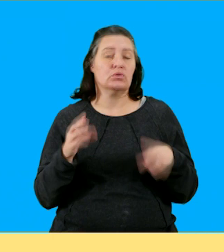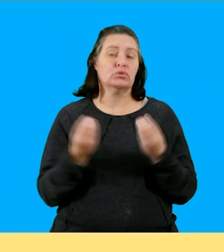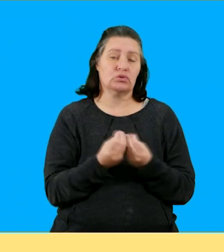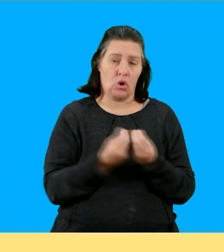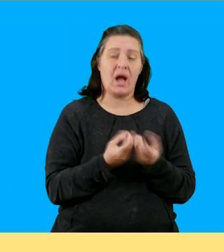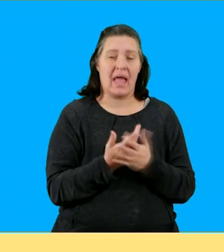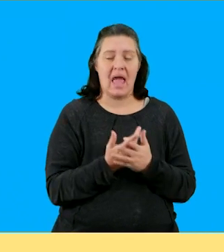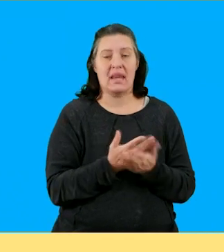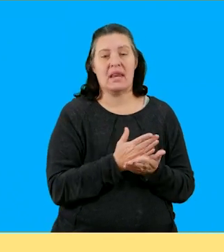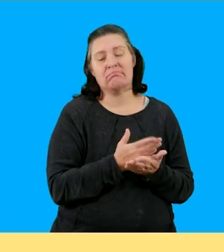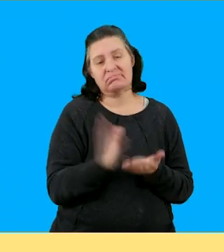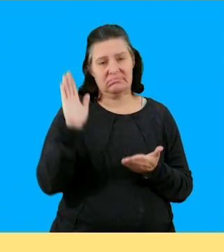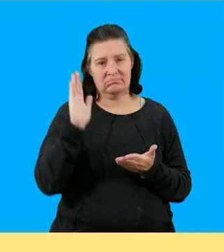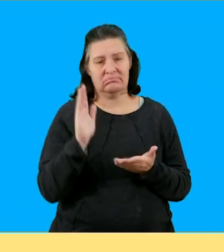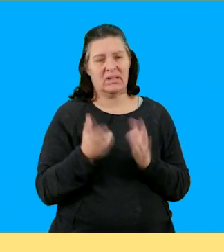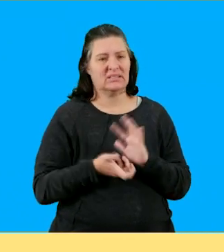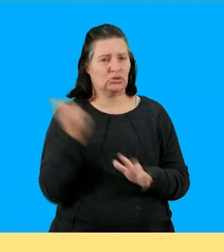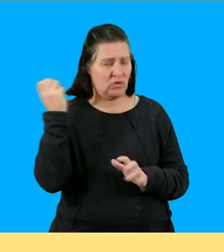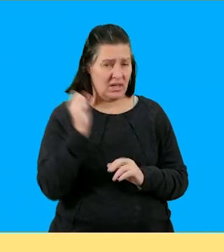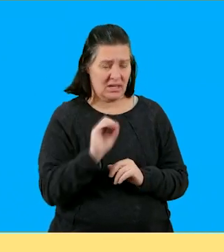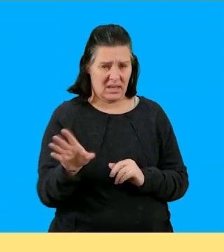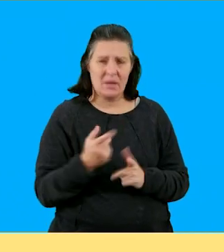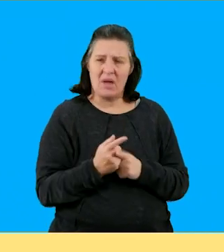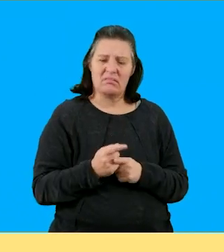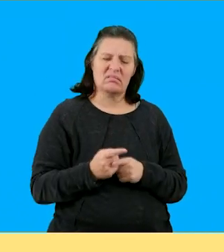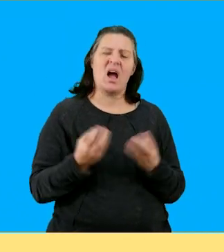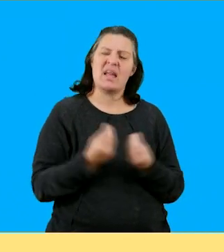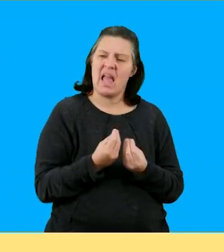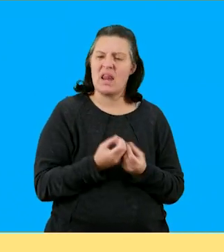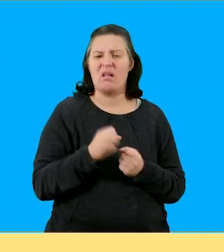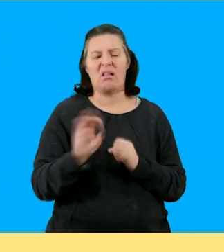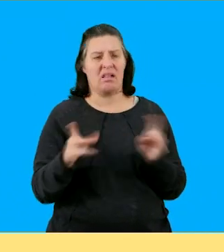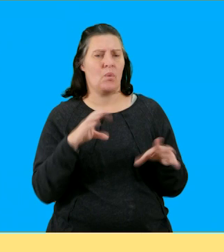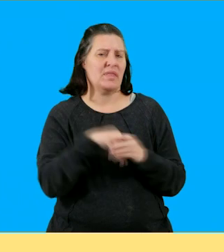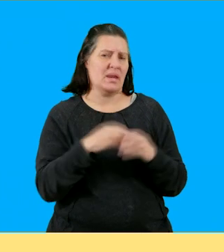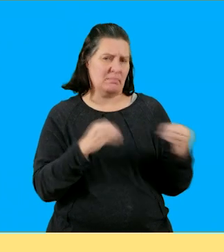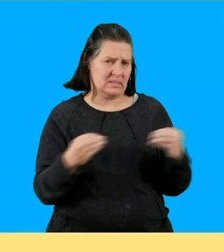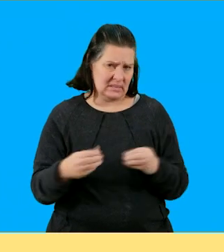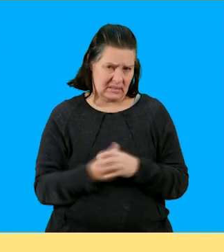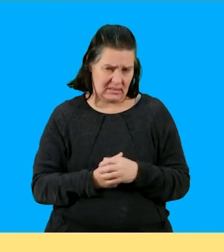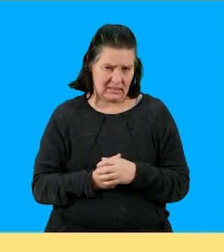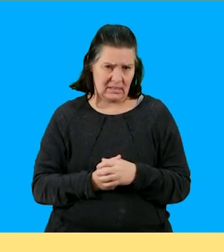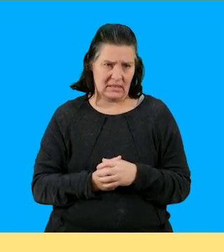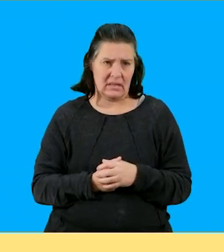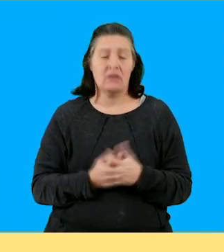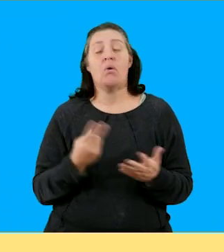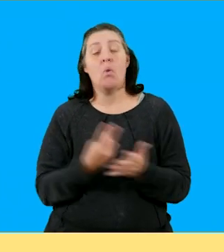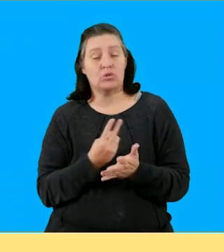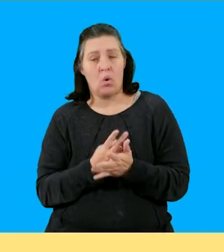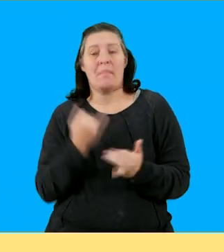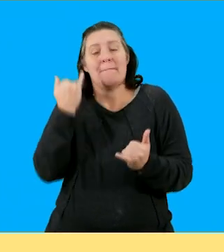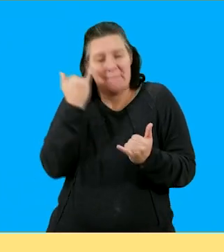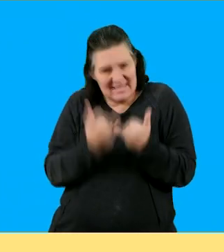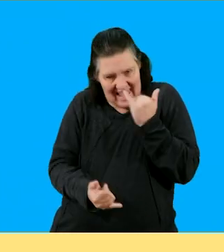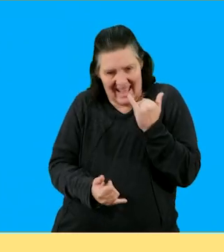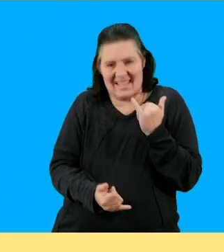Stock can also be destroyed. There's a number of ways in which stock can be destroyed in the business. And then it